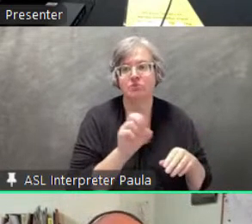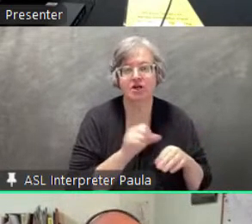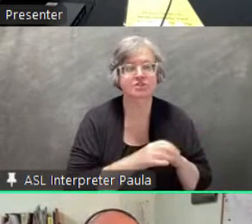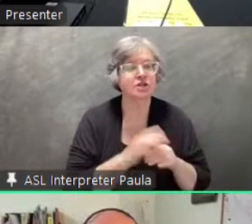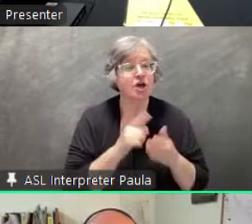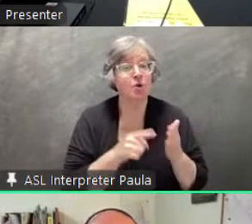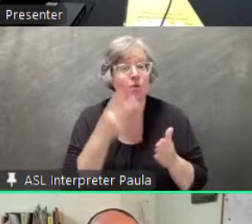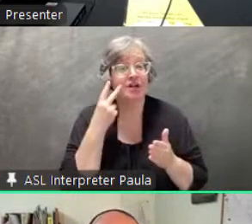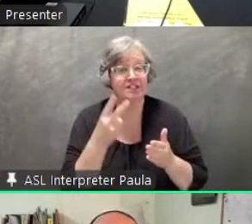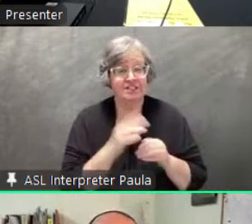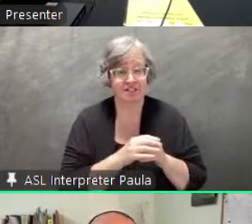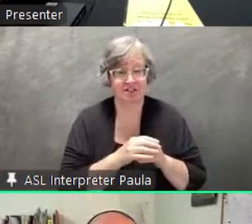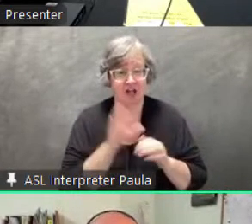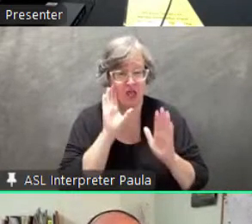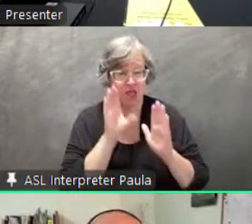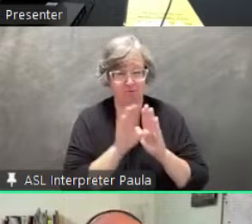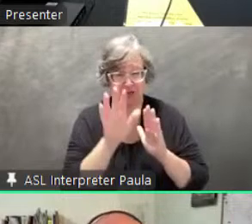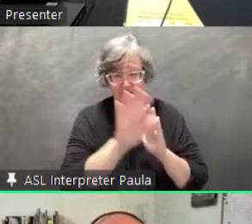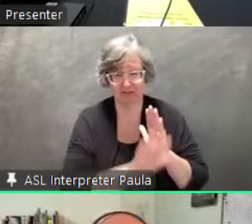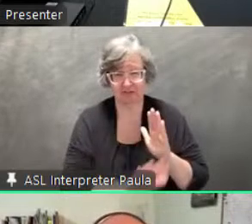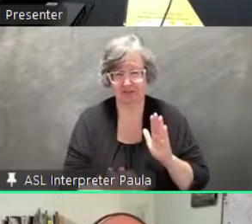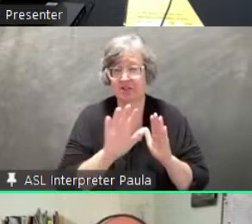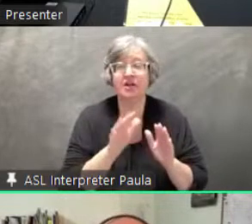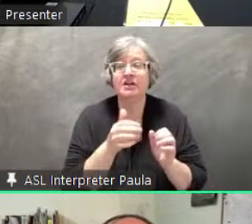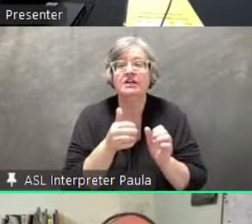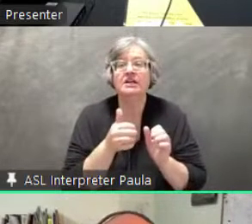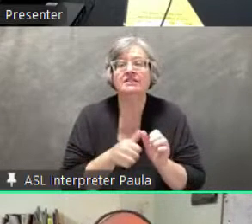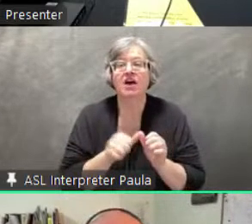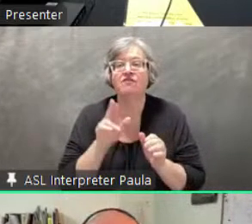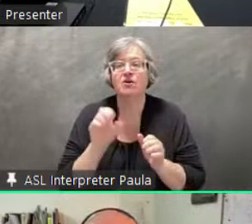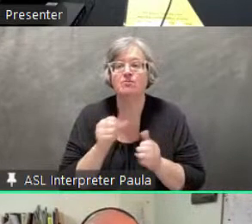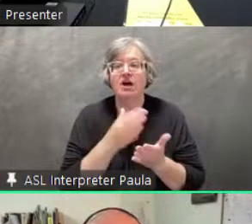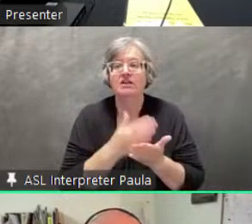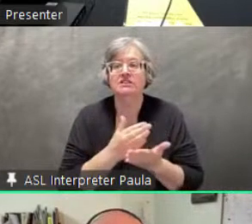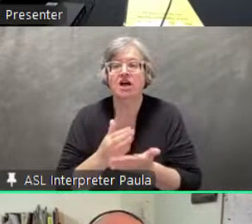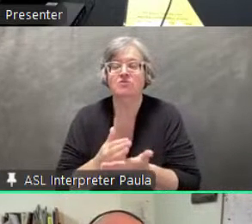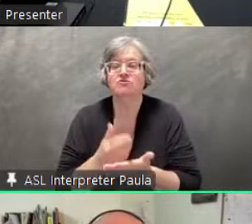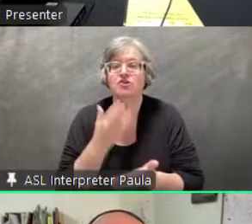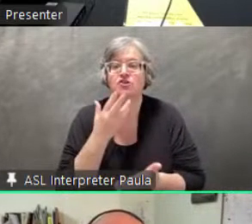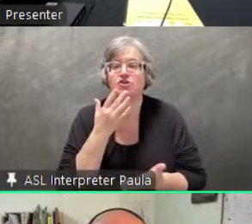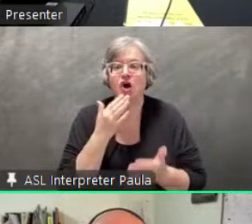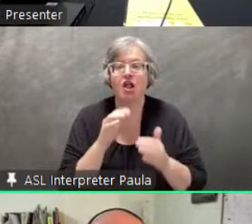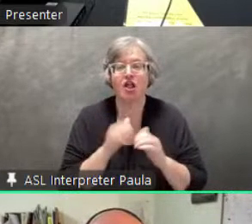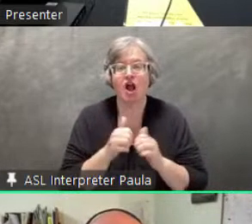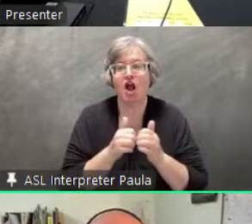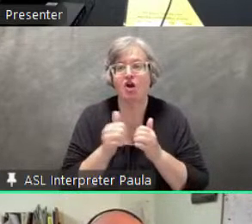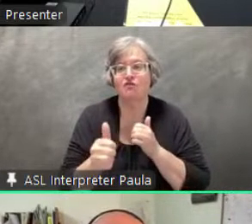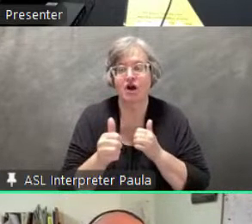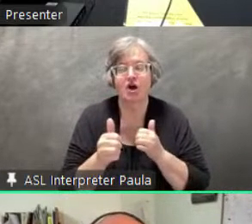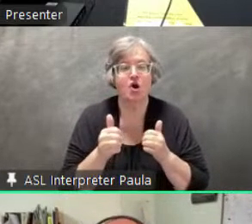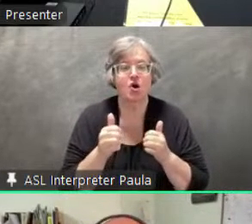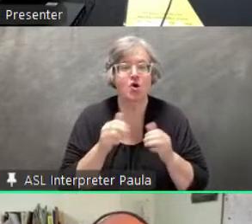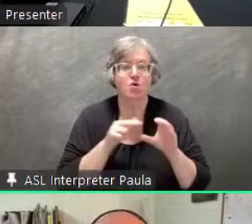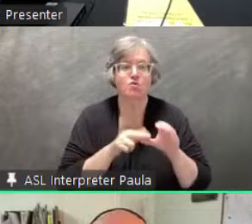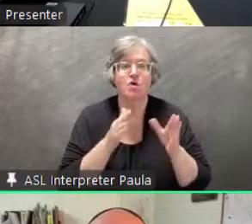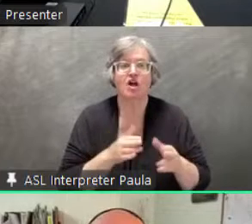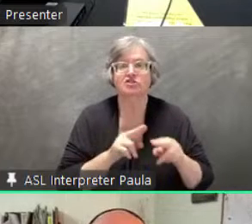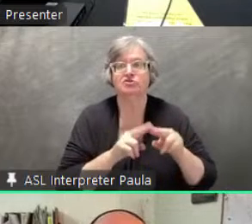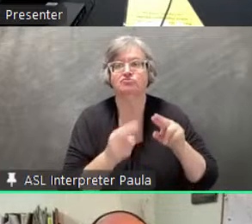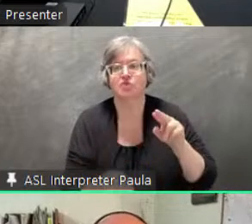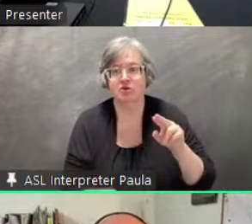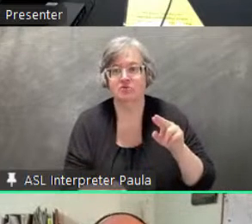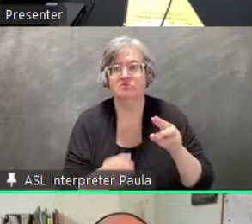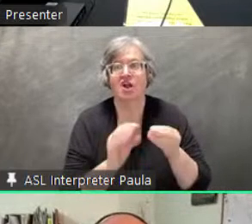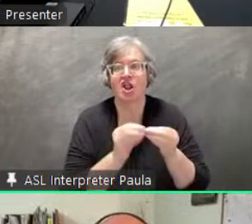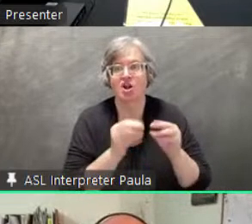image is every bus stop in the city colored according to how far ridership fell